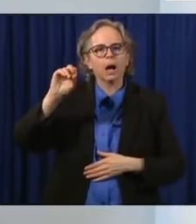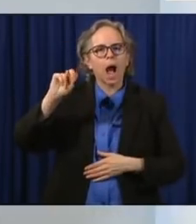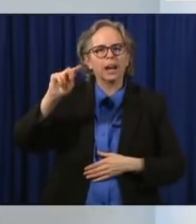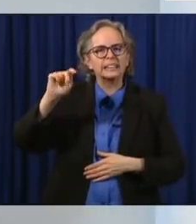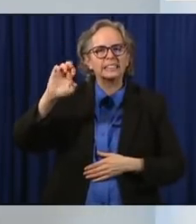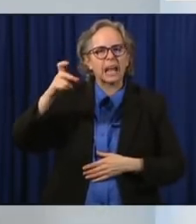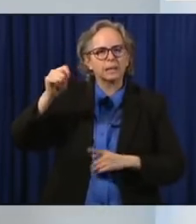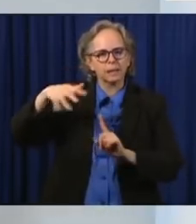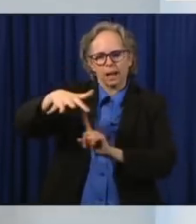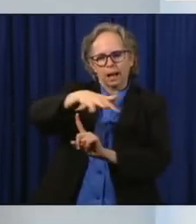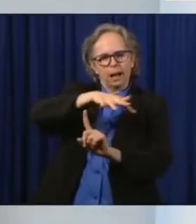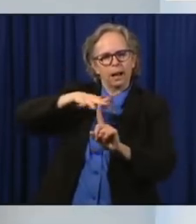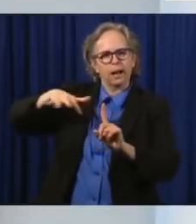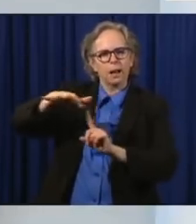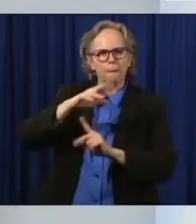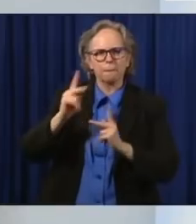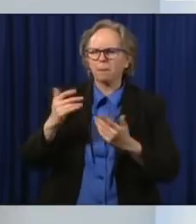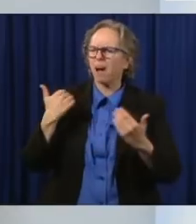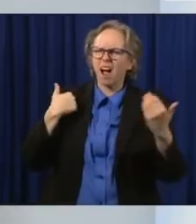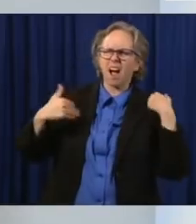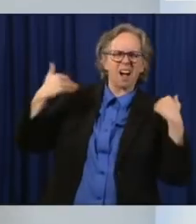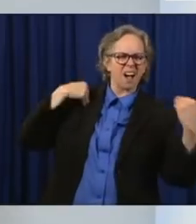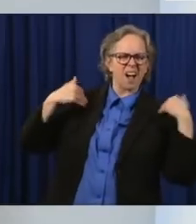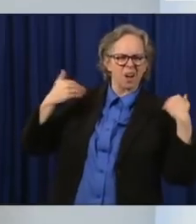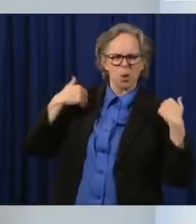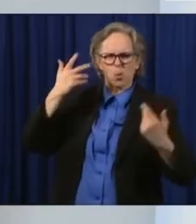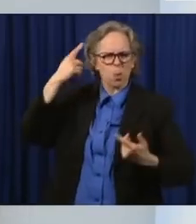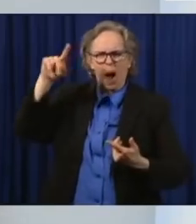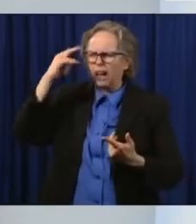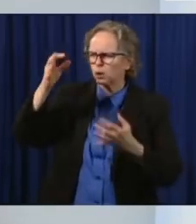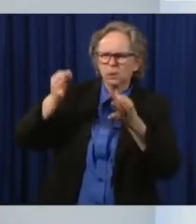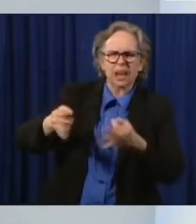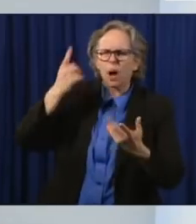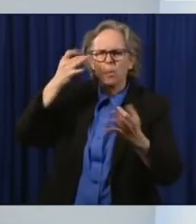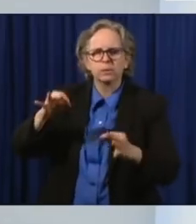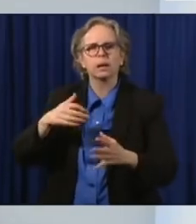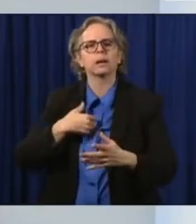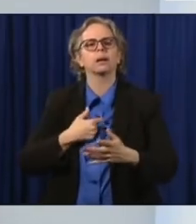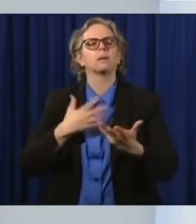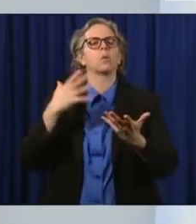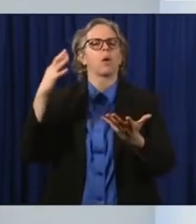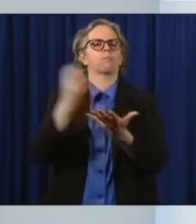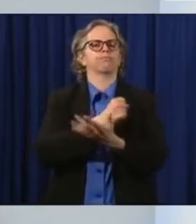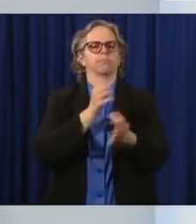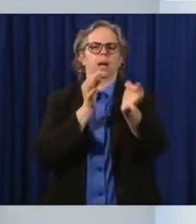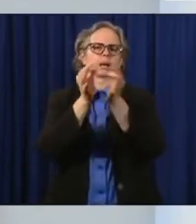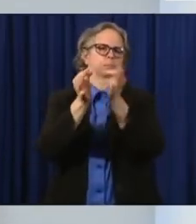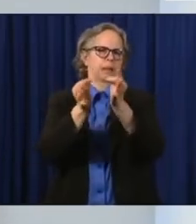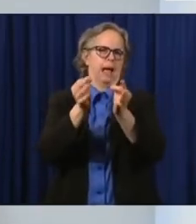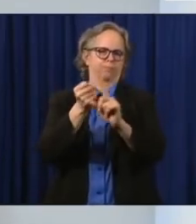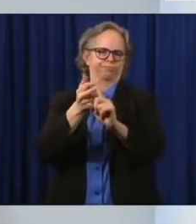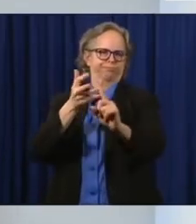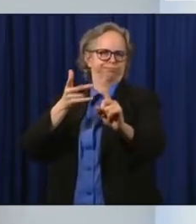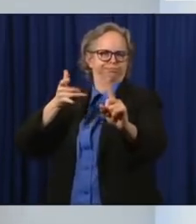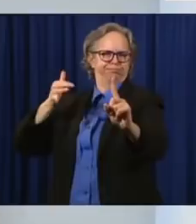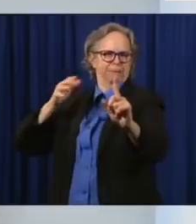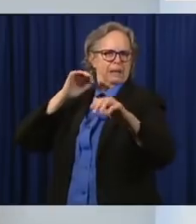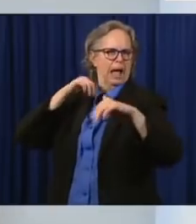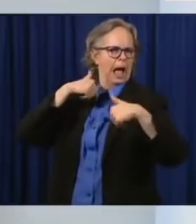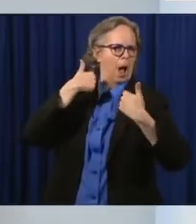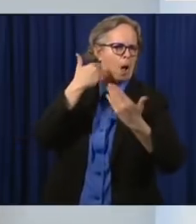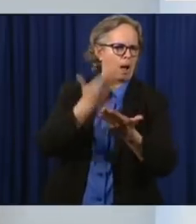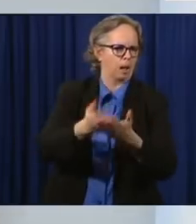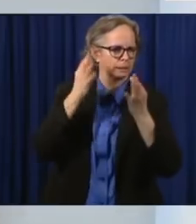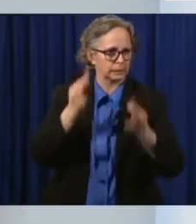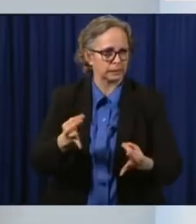particular way? And I want to take a moment to try to explain how far this has all evolved in just 2 months. Because